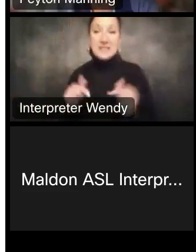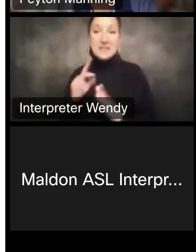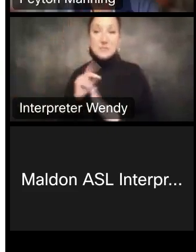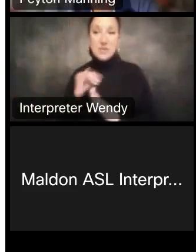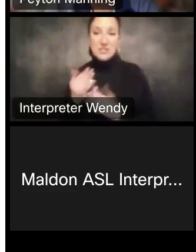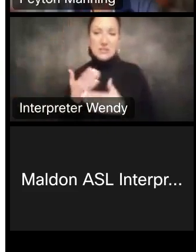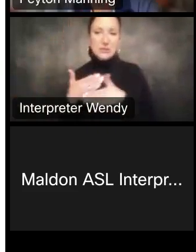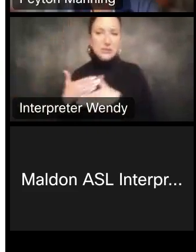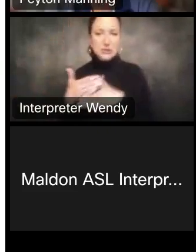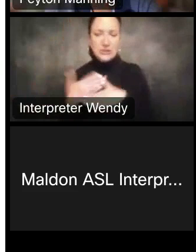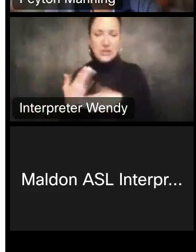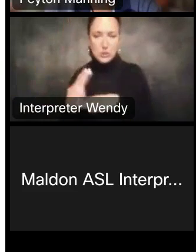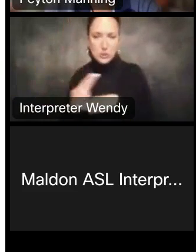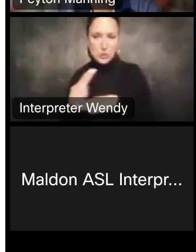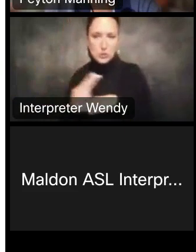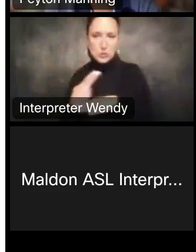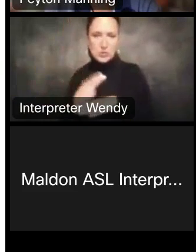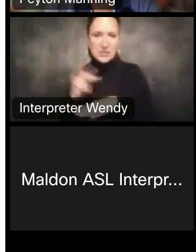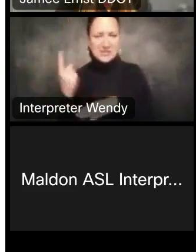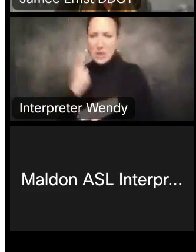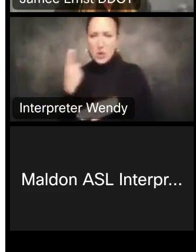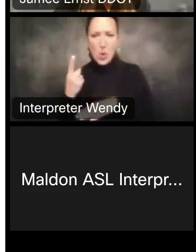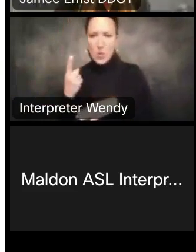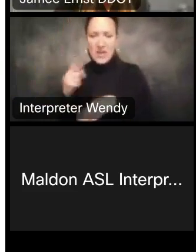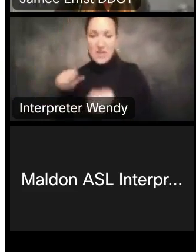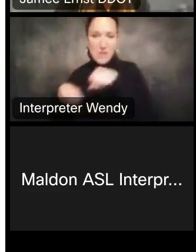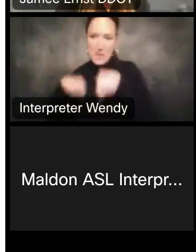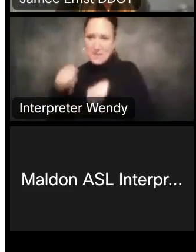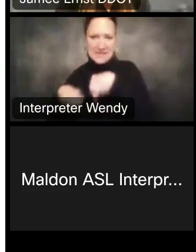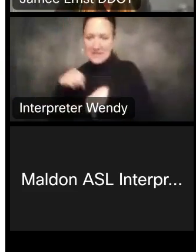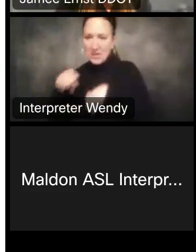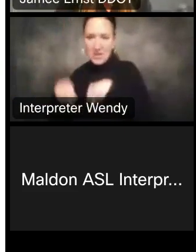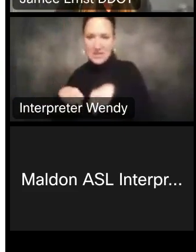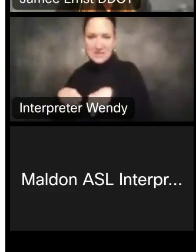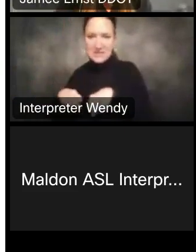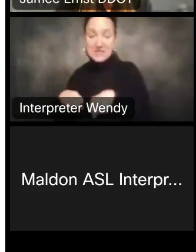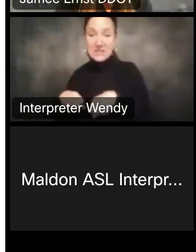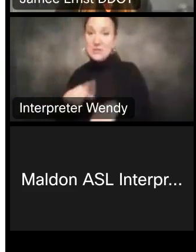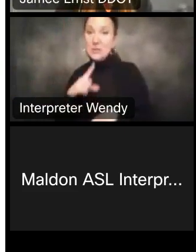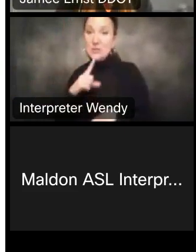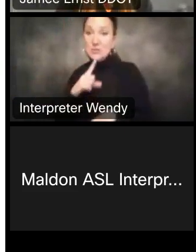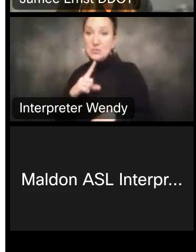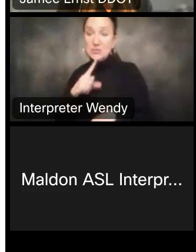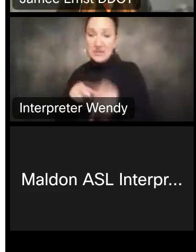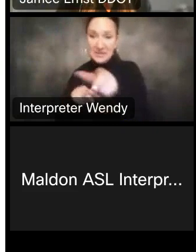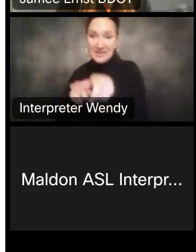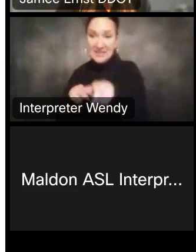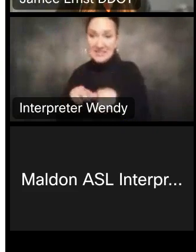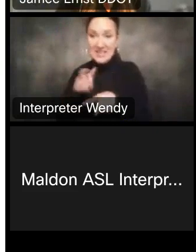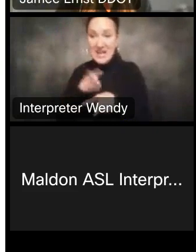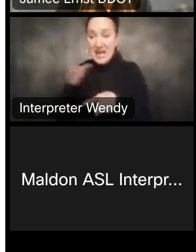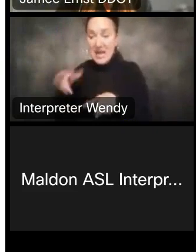use facility, so it's not solely for cyclists. And it also is completely outside of the curb, so